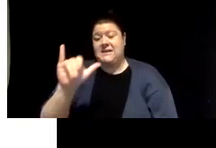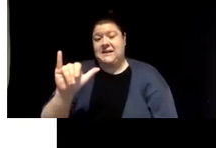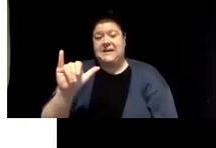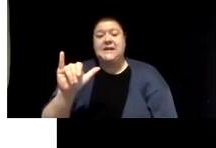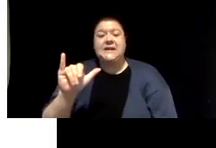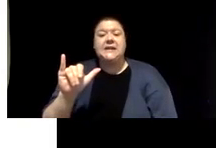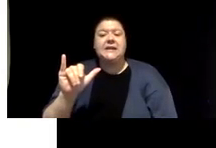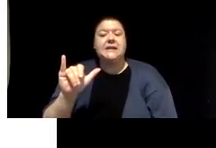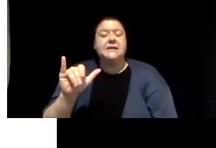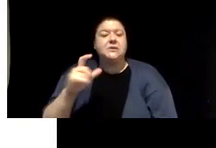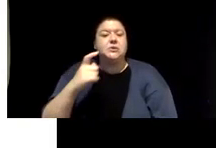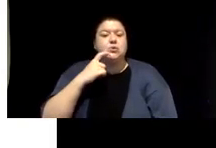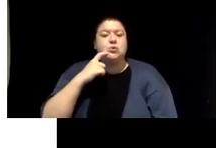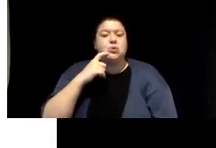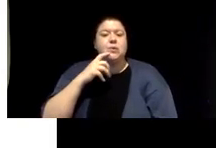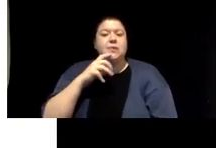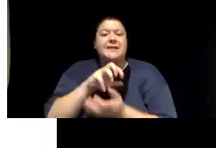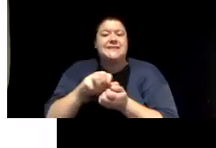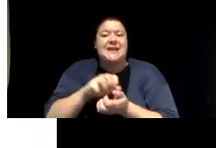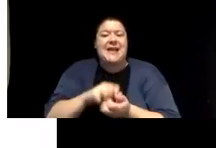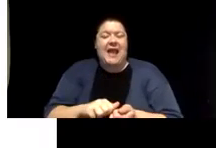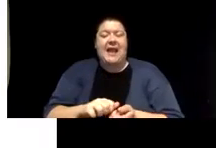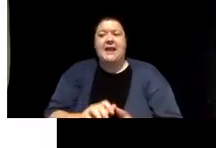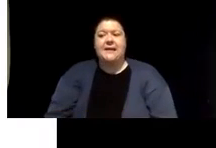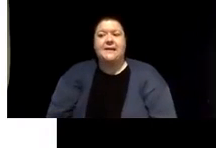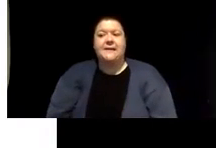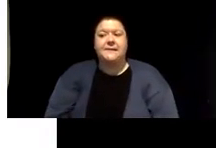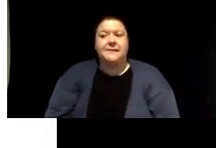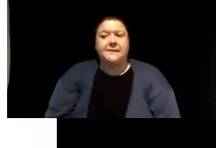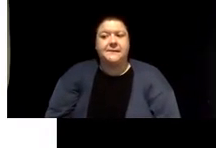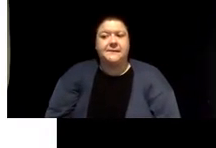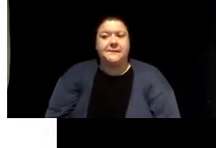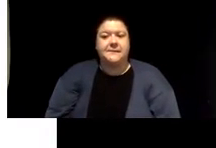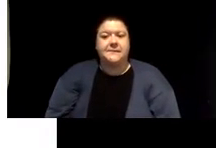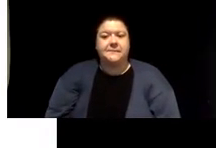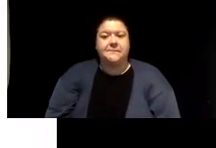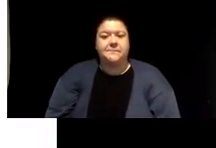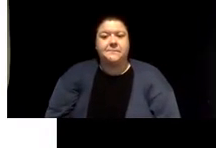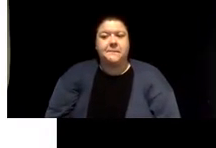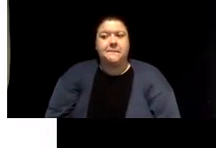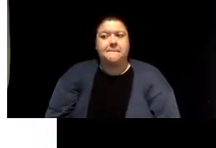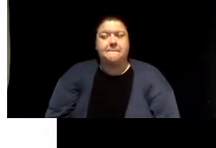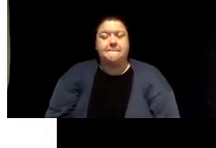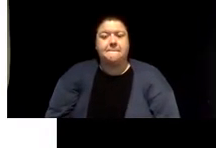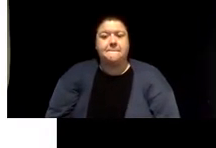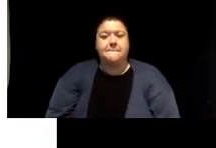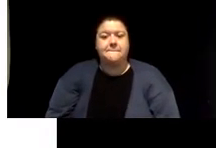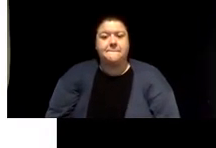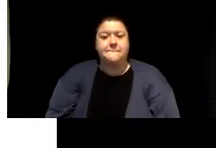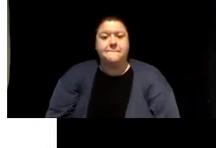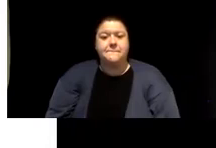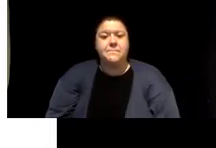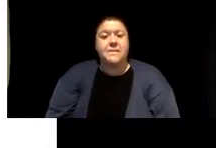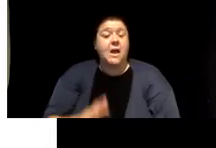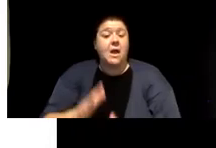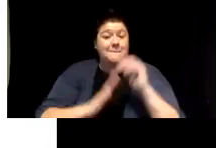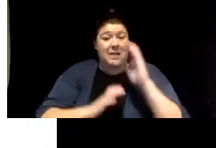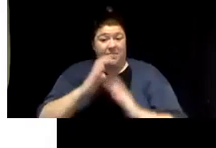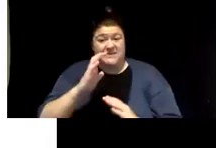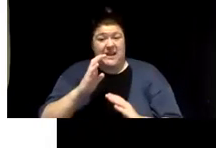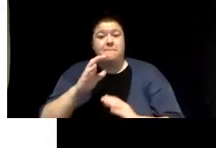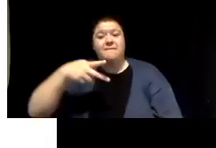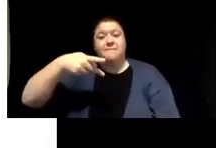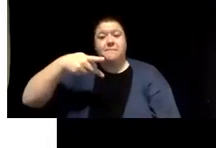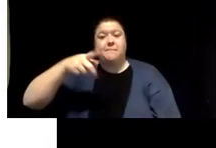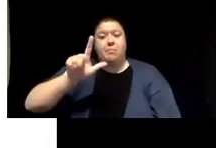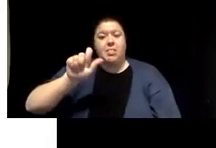decay, which is caused by a buildup of plaque or bacterial colonies, which have mineralized, and then they